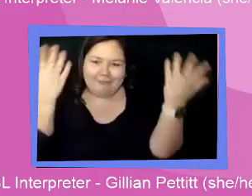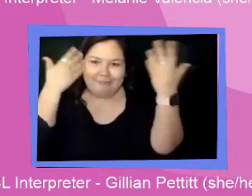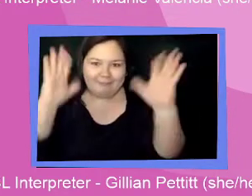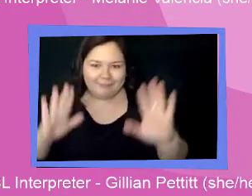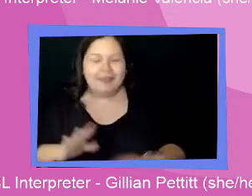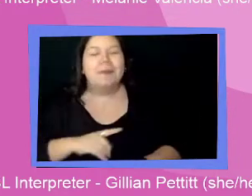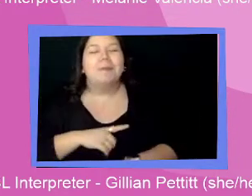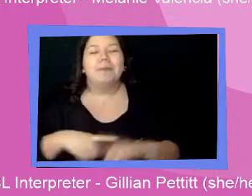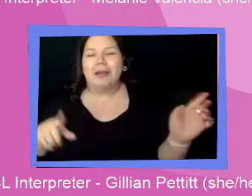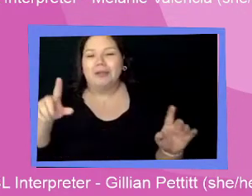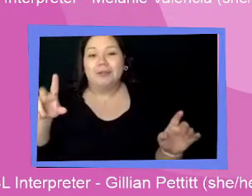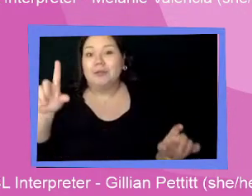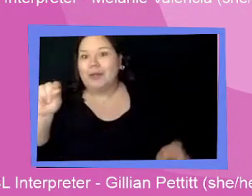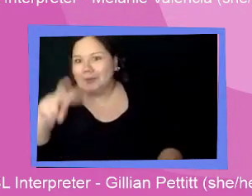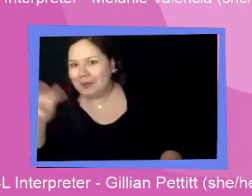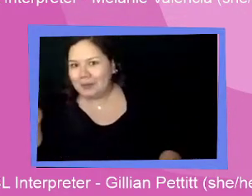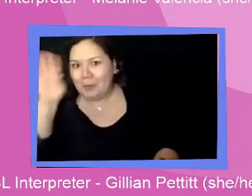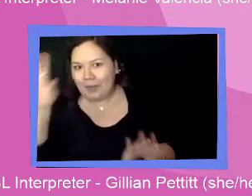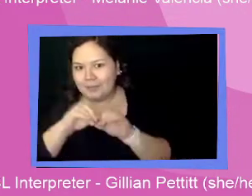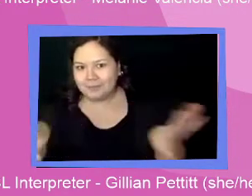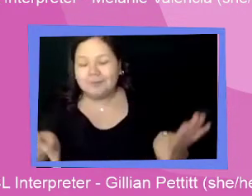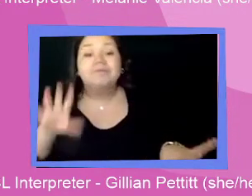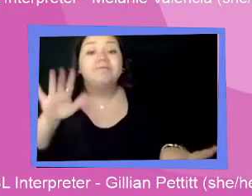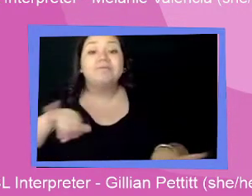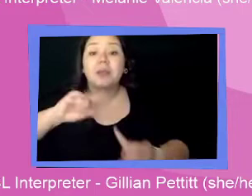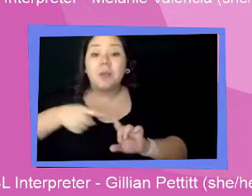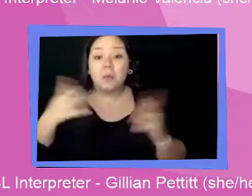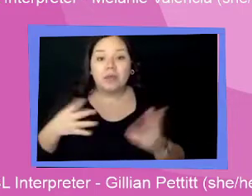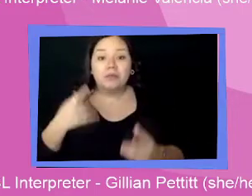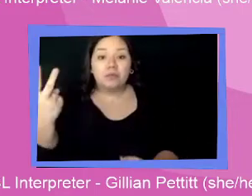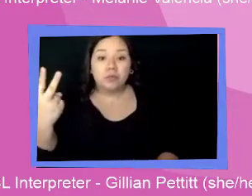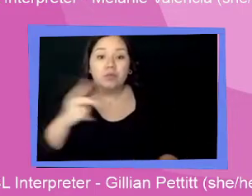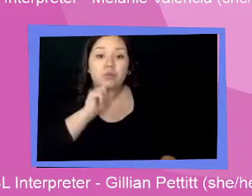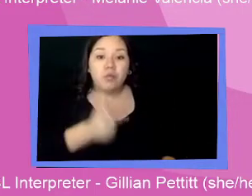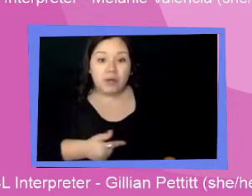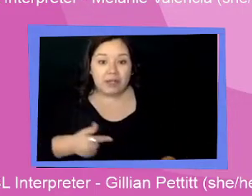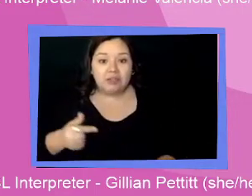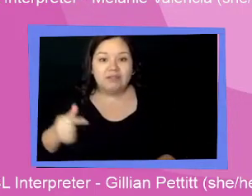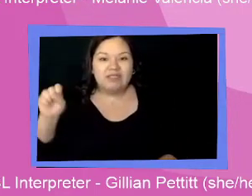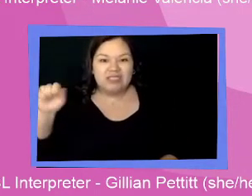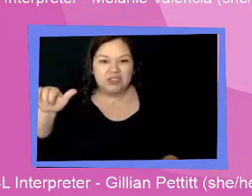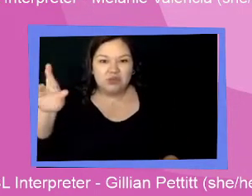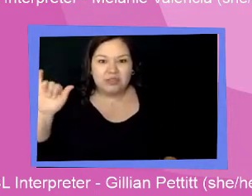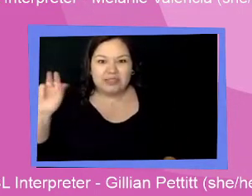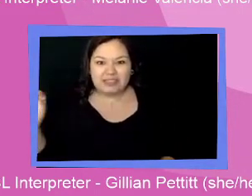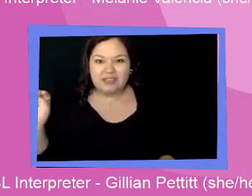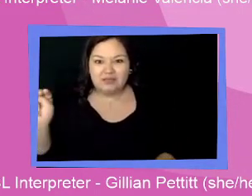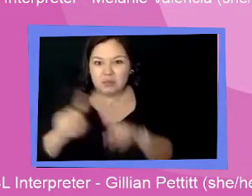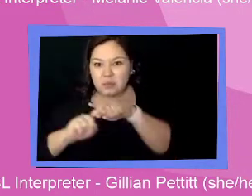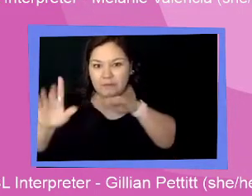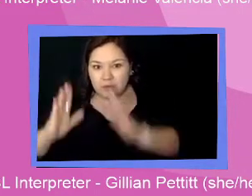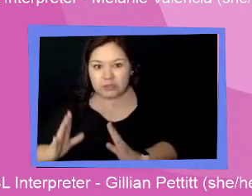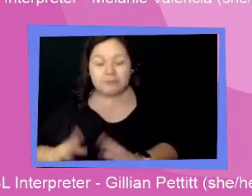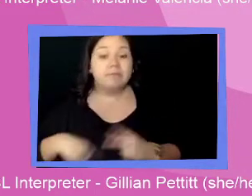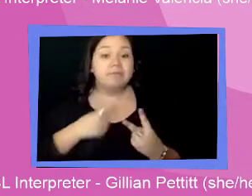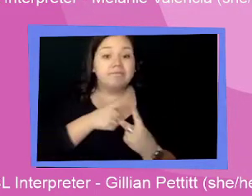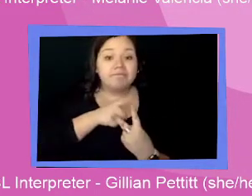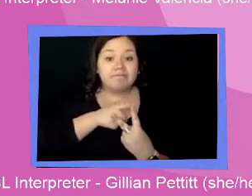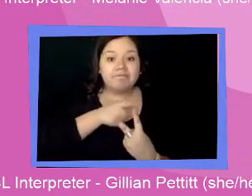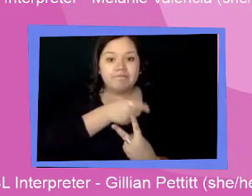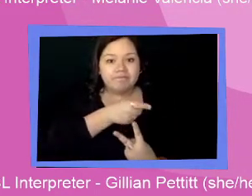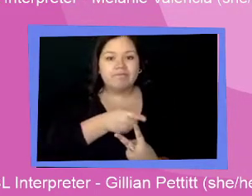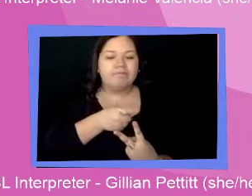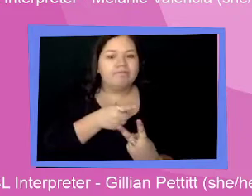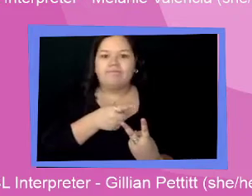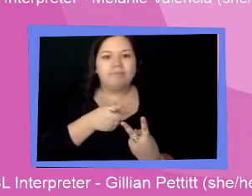it's a novel about two queer Syrian refugees. One is internally